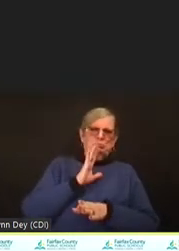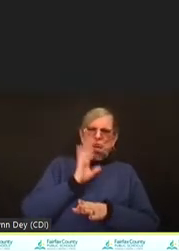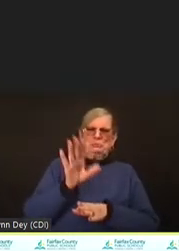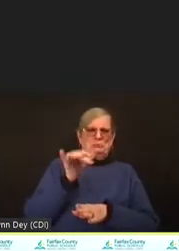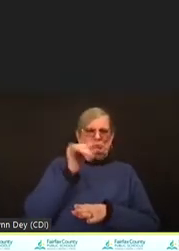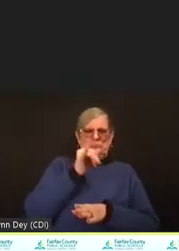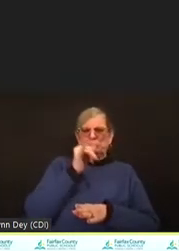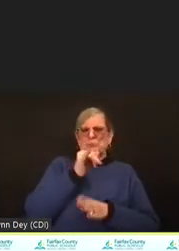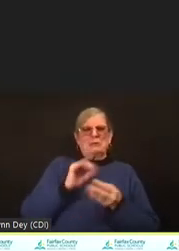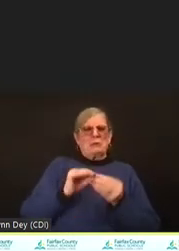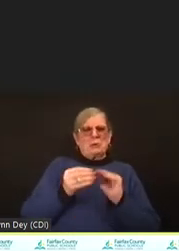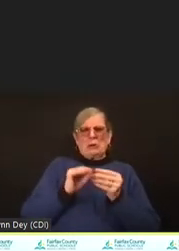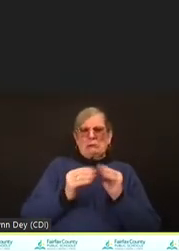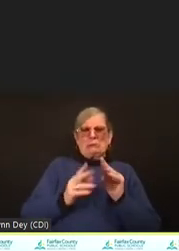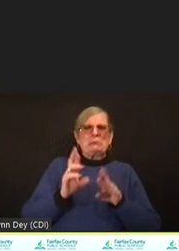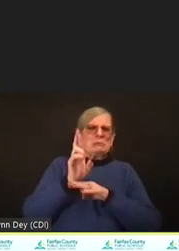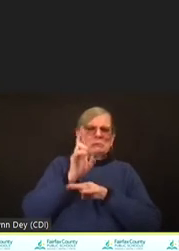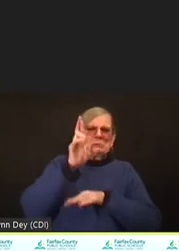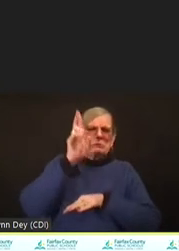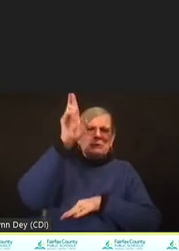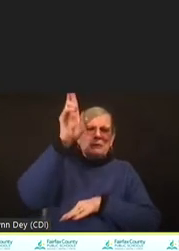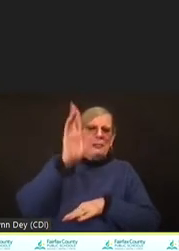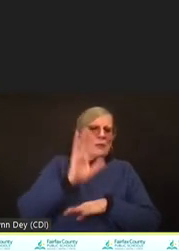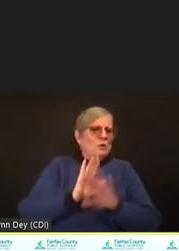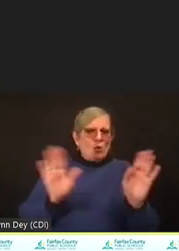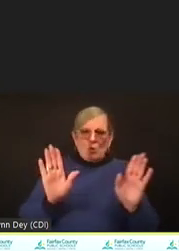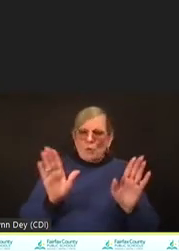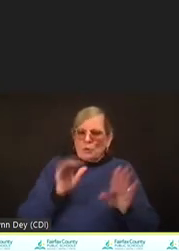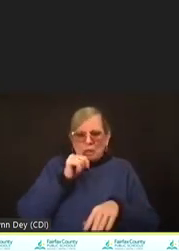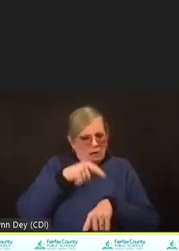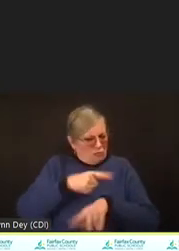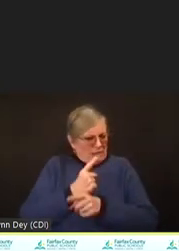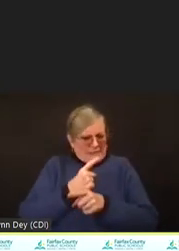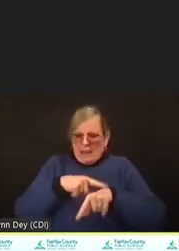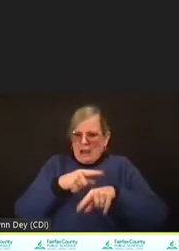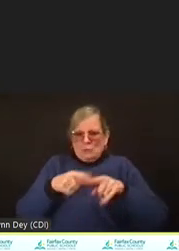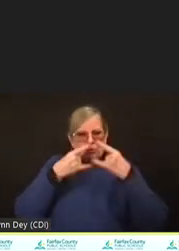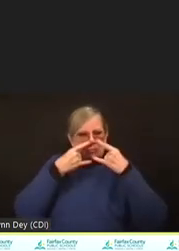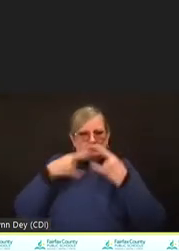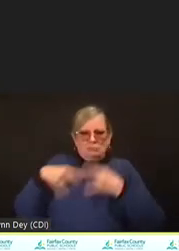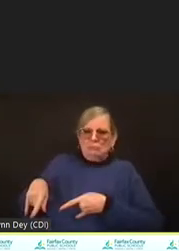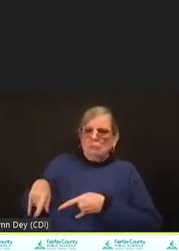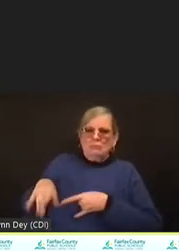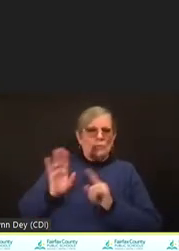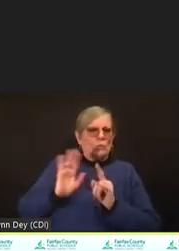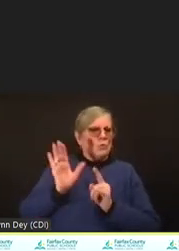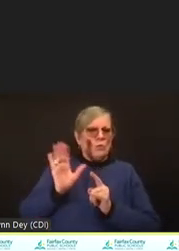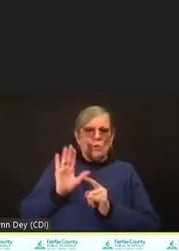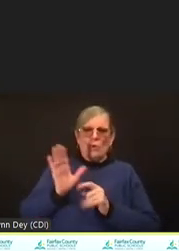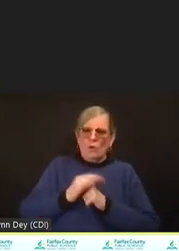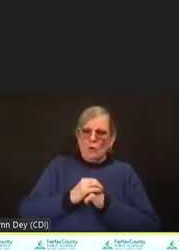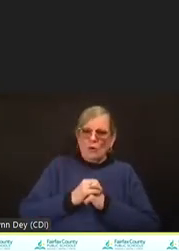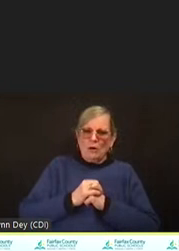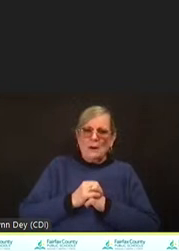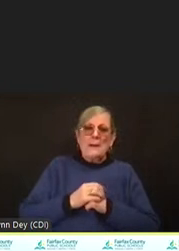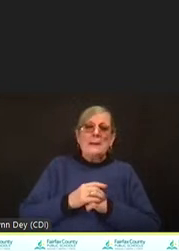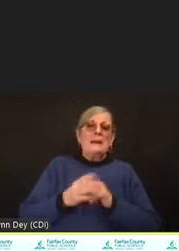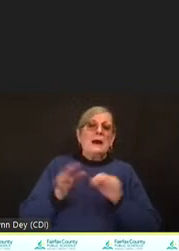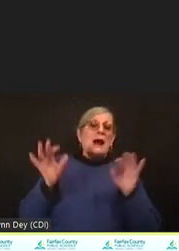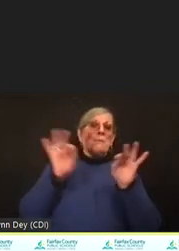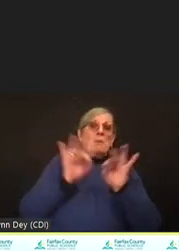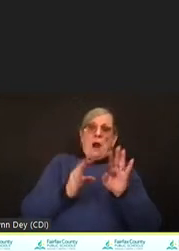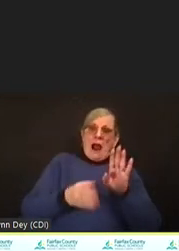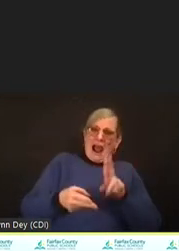FCPS, now is not the time while we remain in high COVID transmission. We will